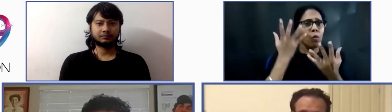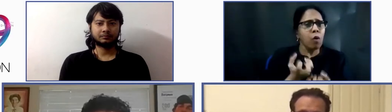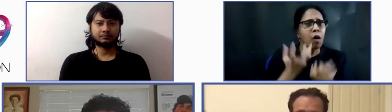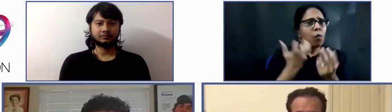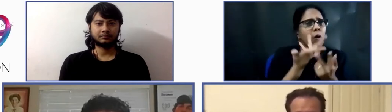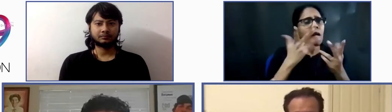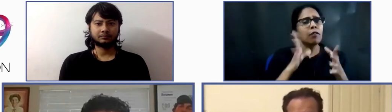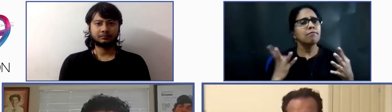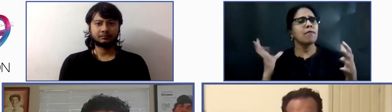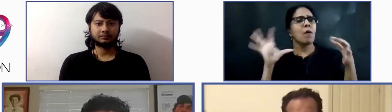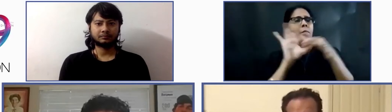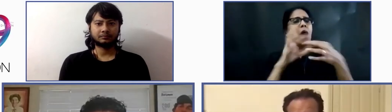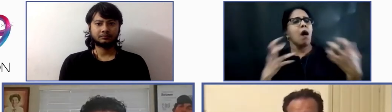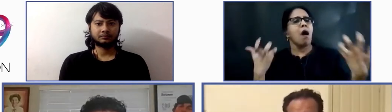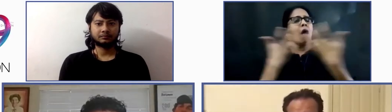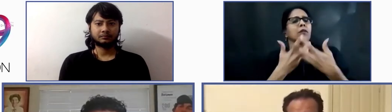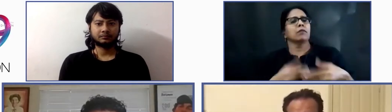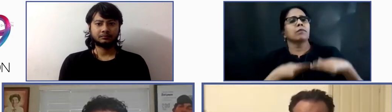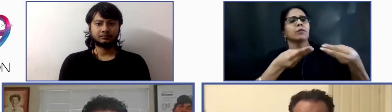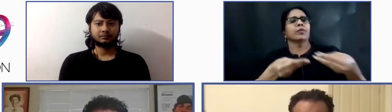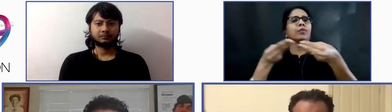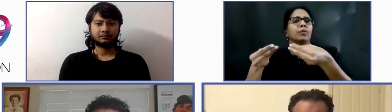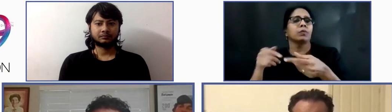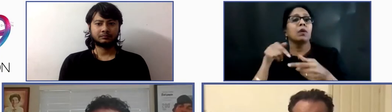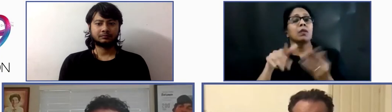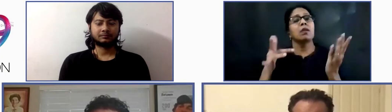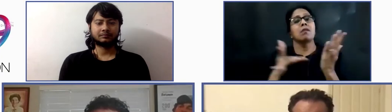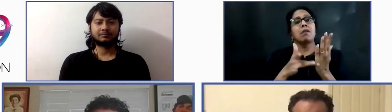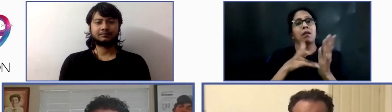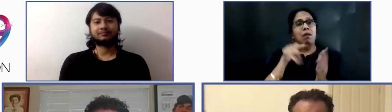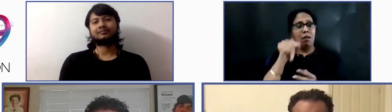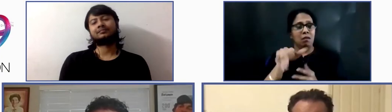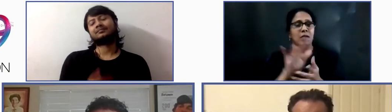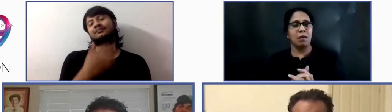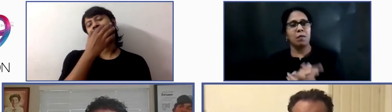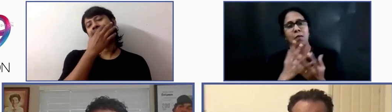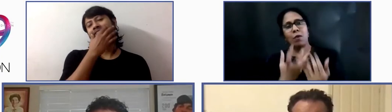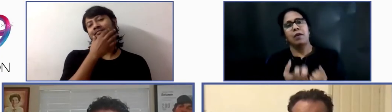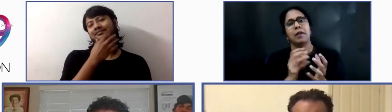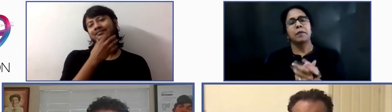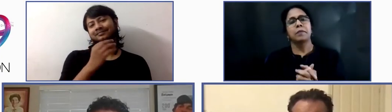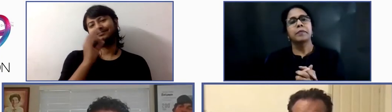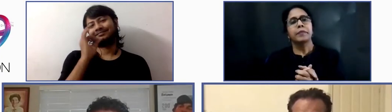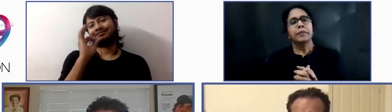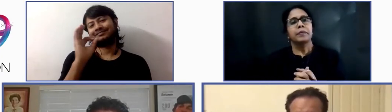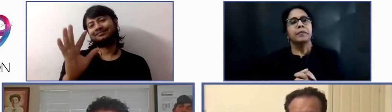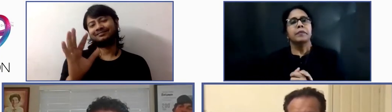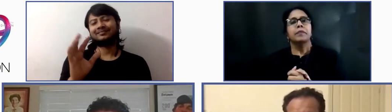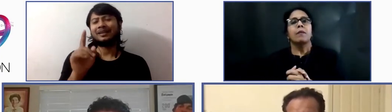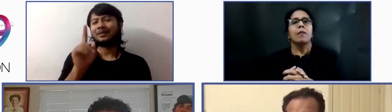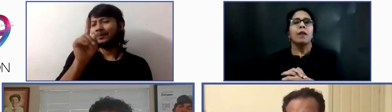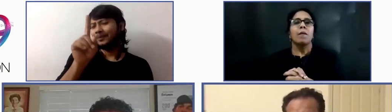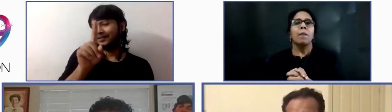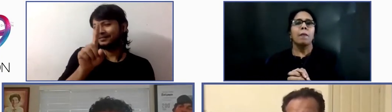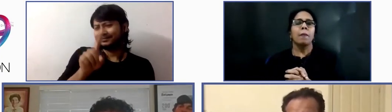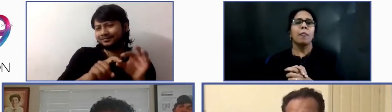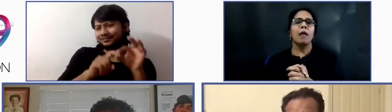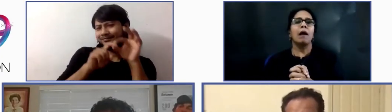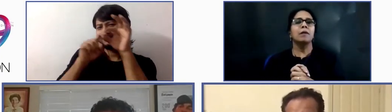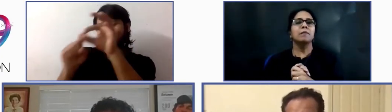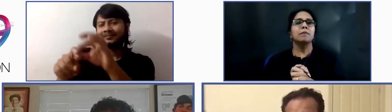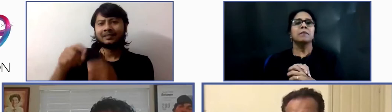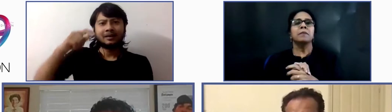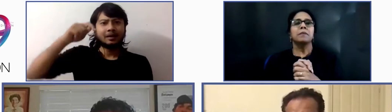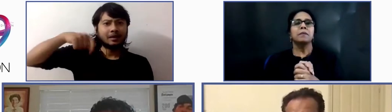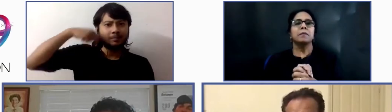that technology governs. Beautiful. So, sir, tell me one thing. What is the power of